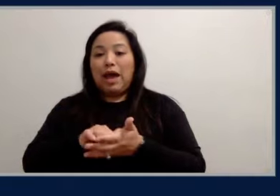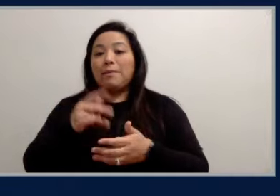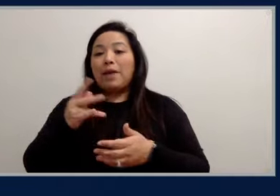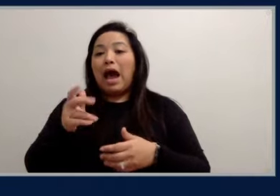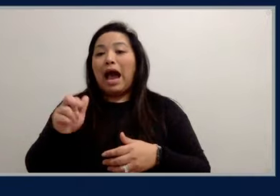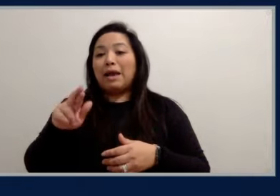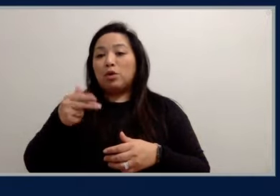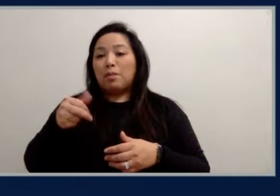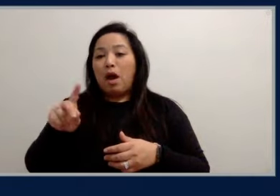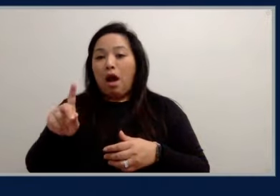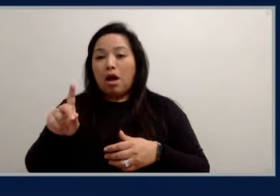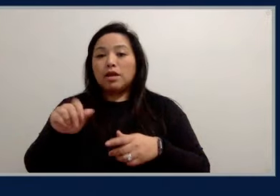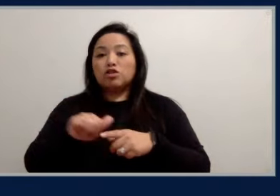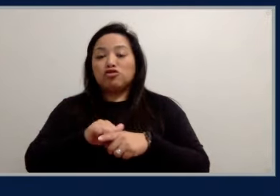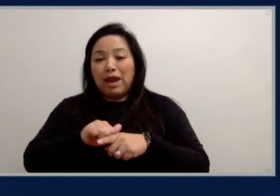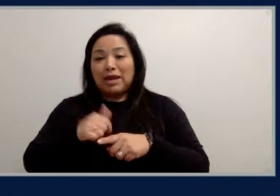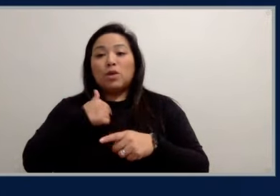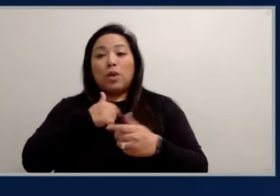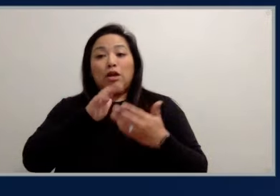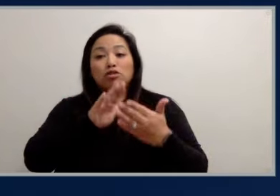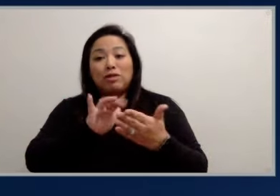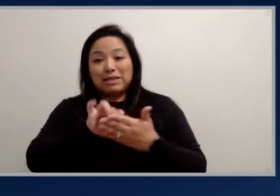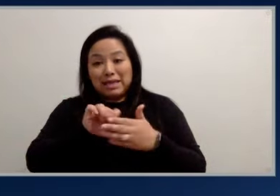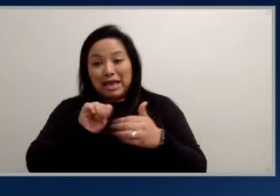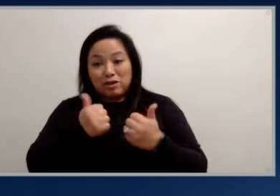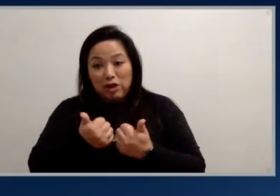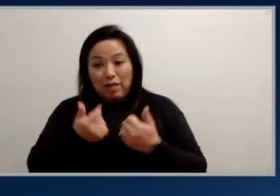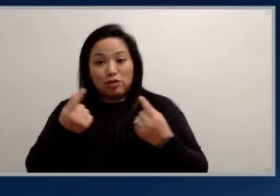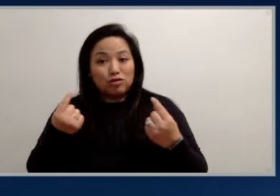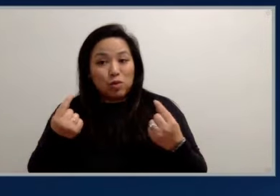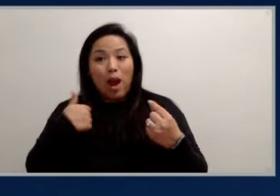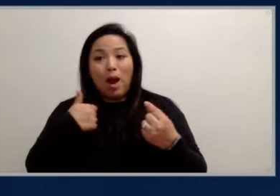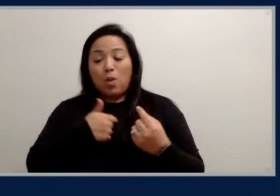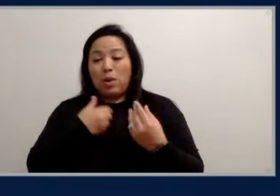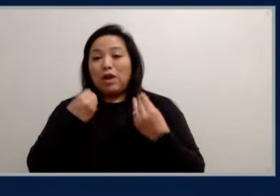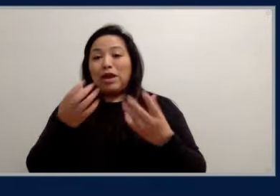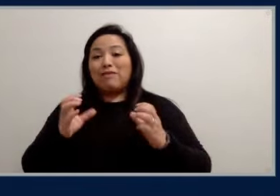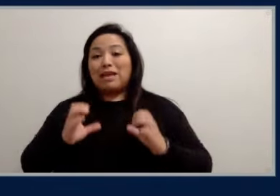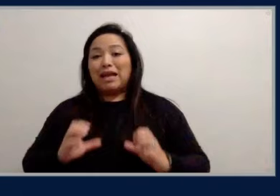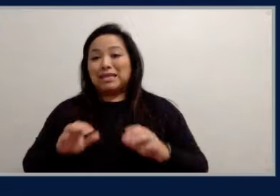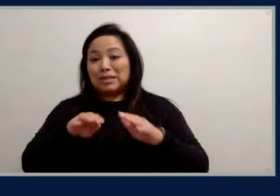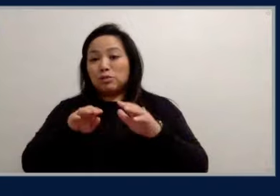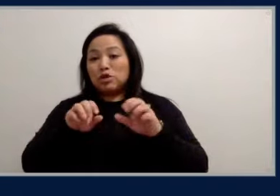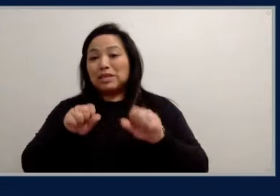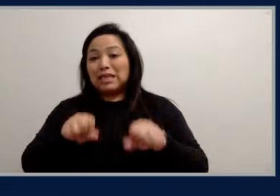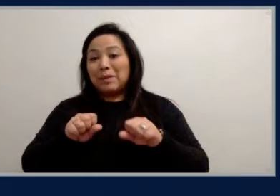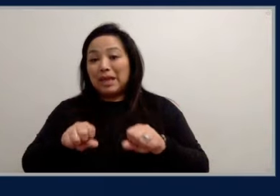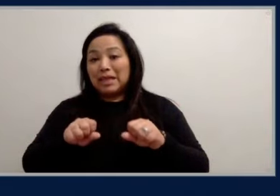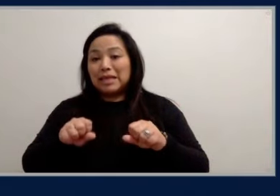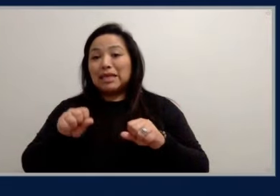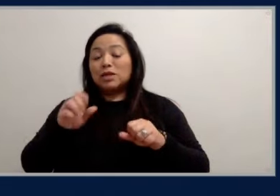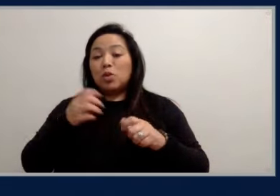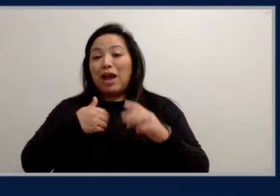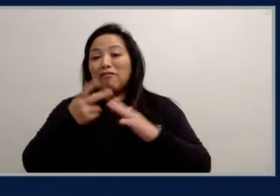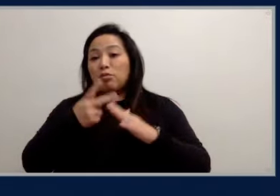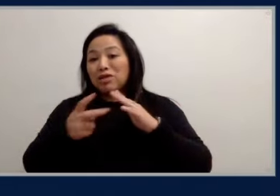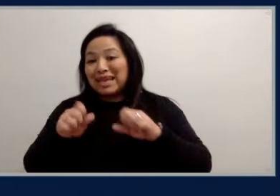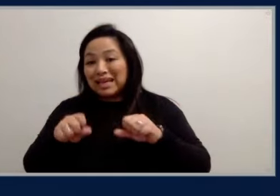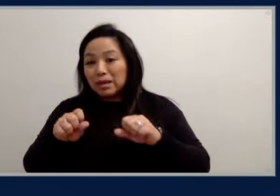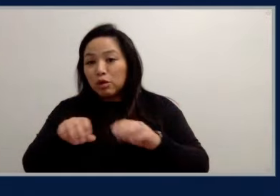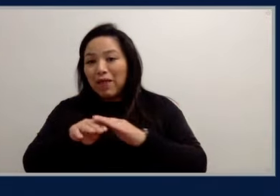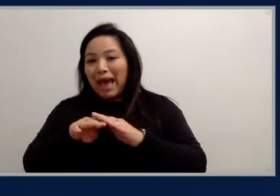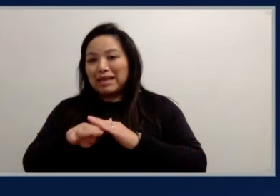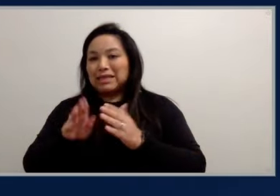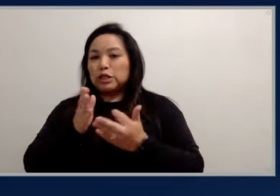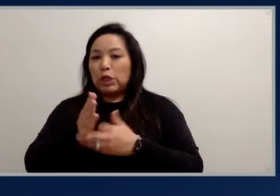we are addressing this challenge by giving customers the option to get access, to get predictable access to